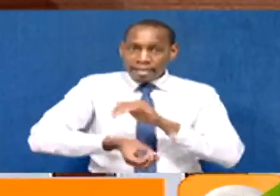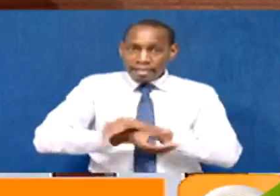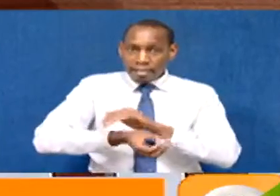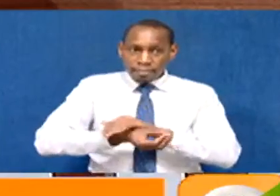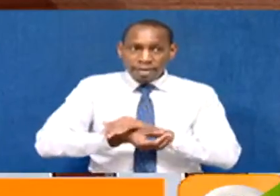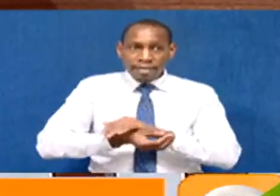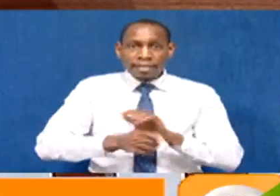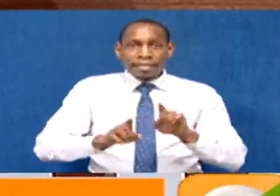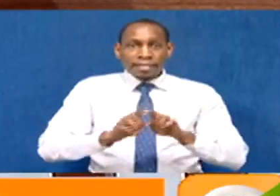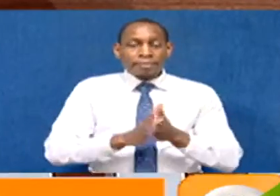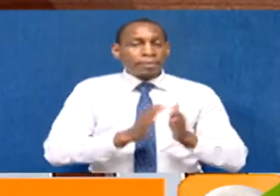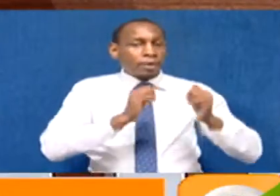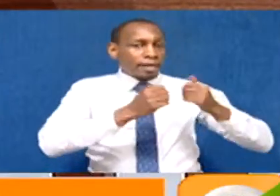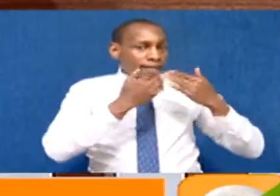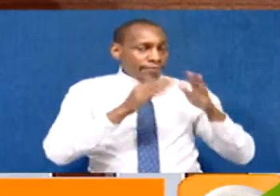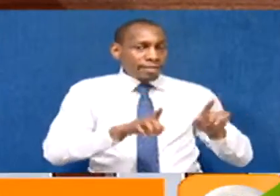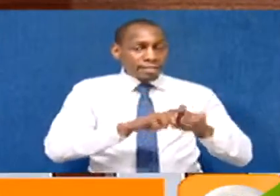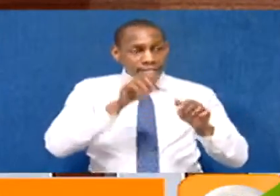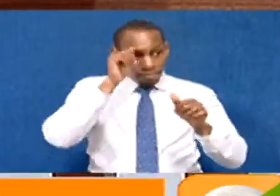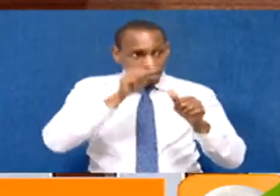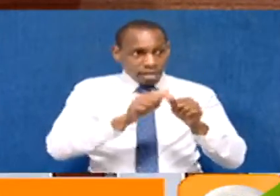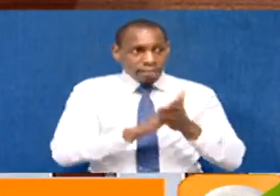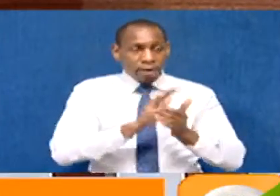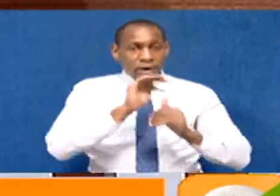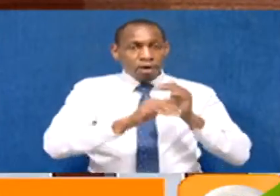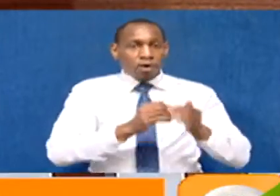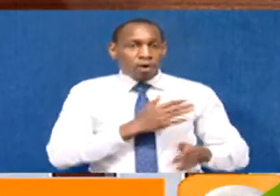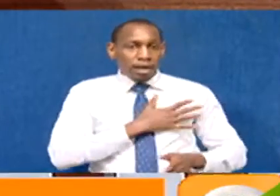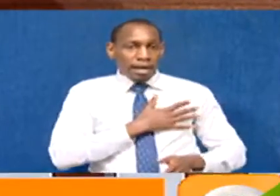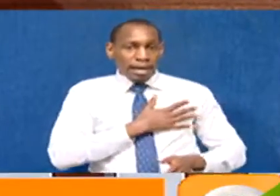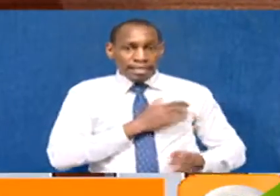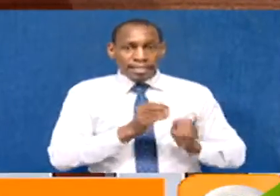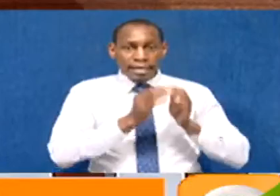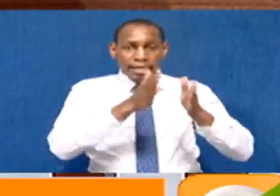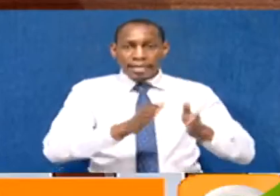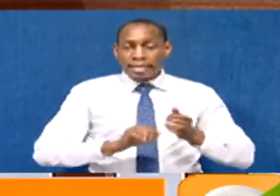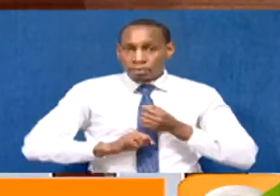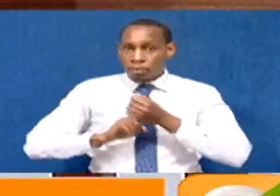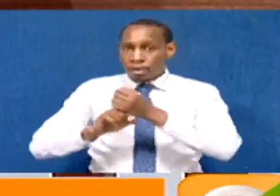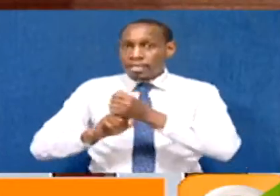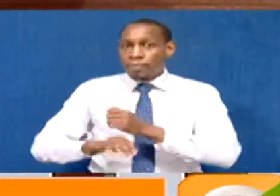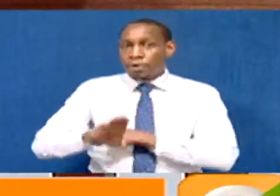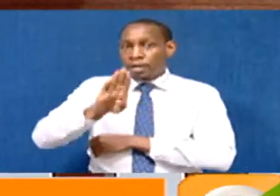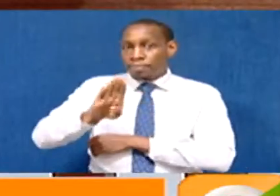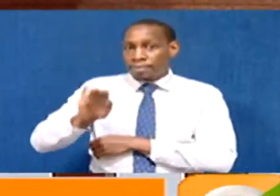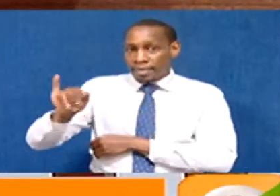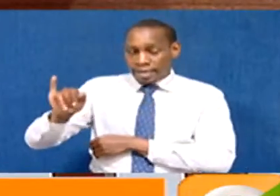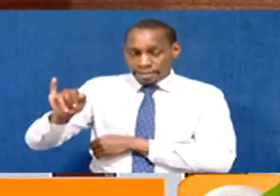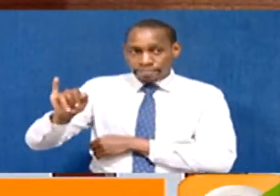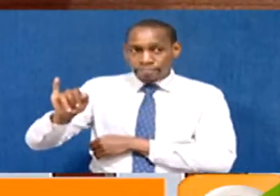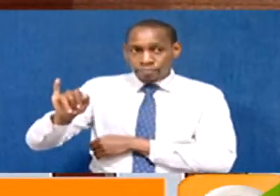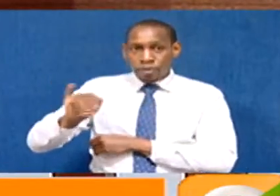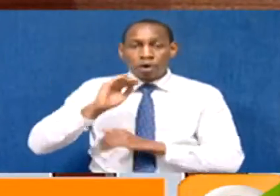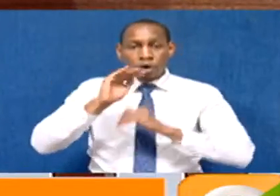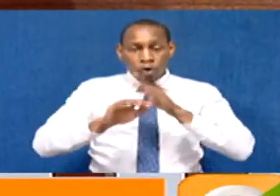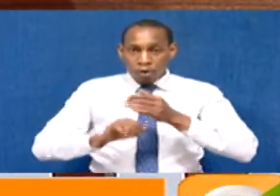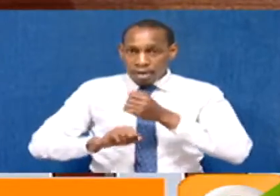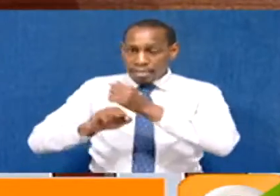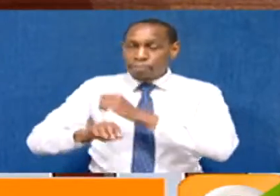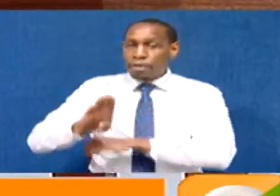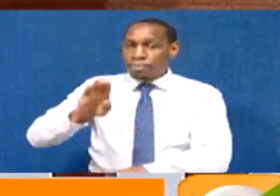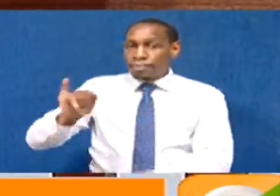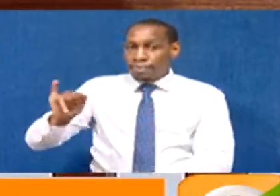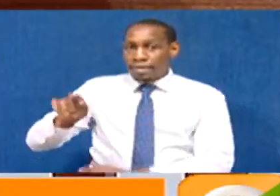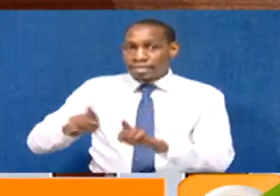made. And they agreed. Remember, all these NASA principals supported the BBI. They all supported the